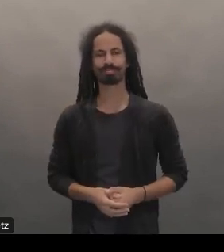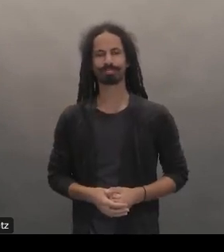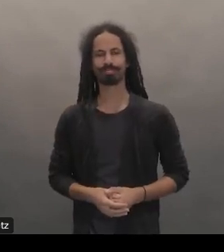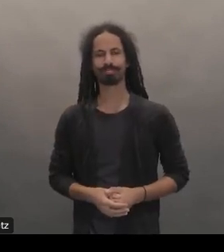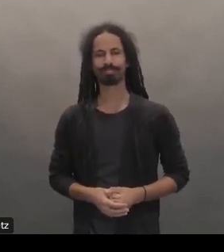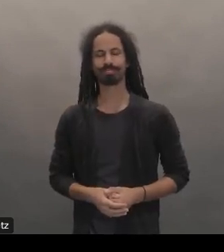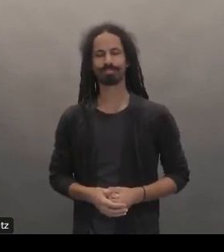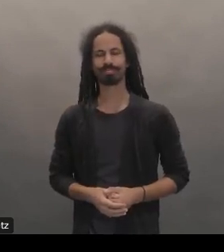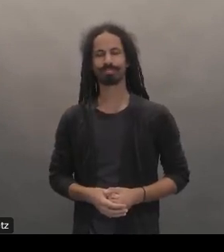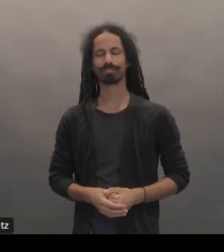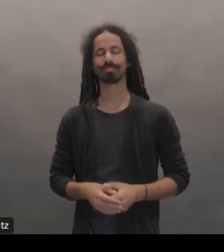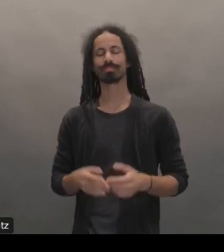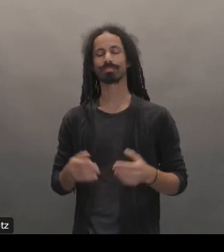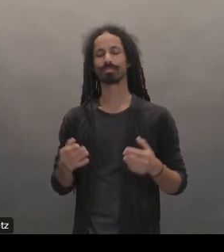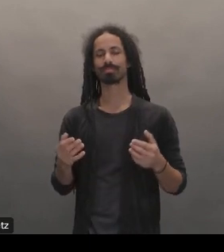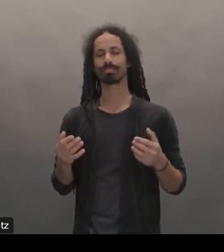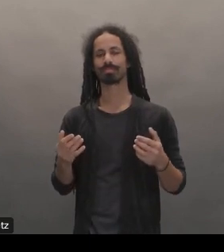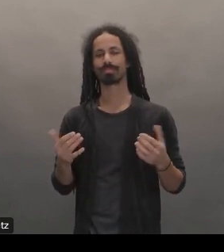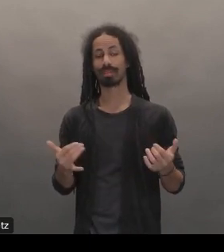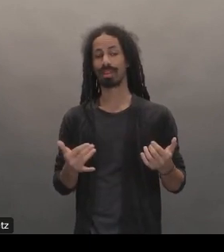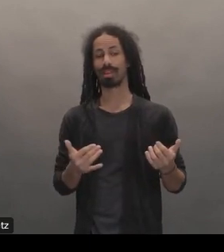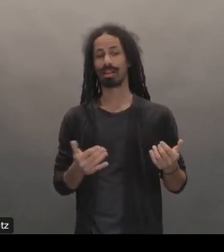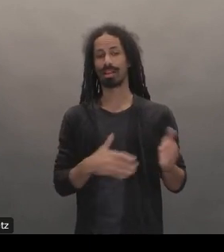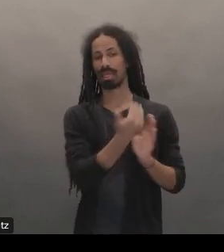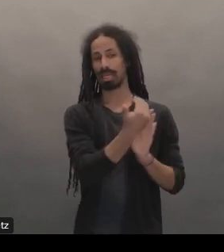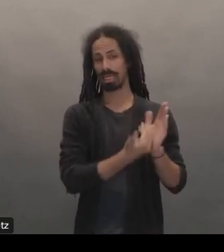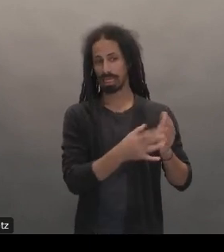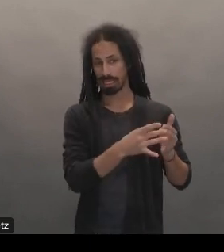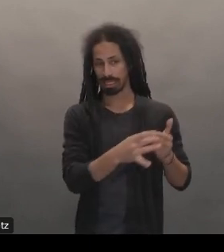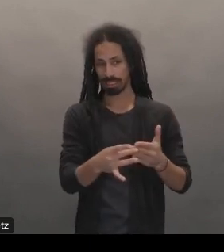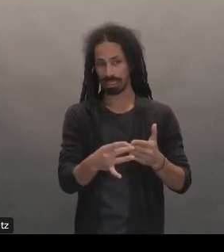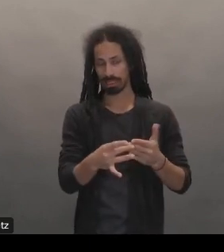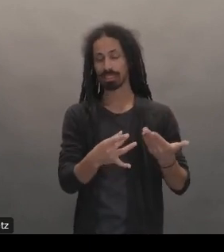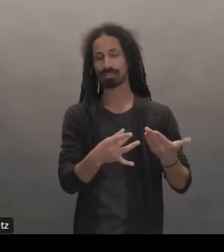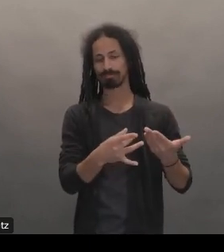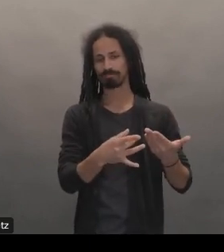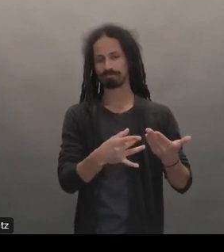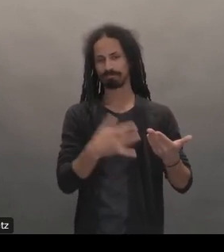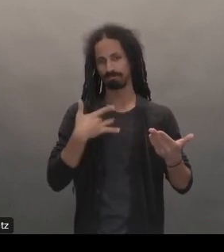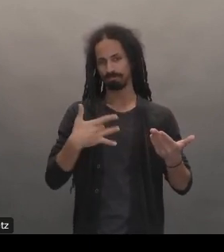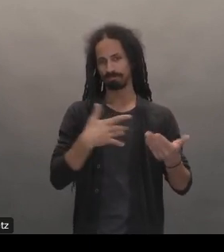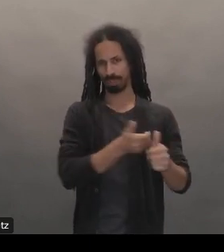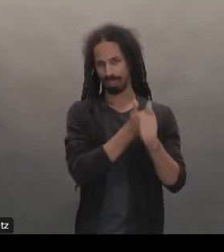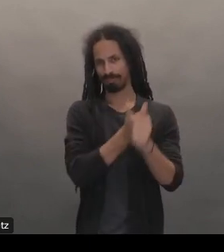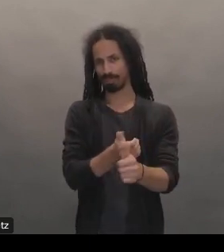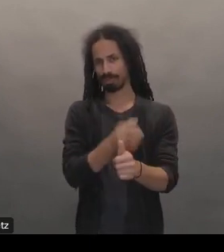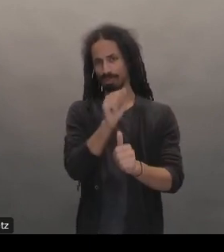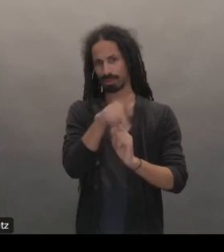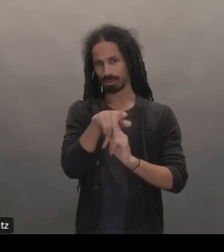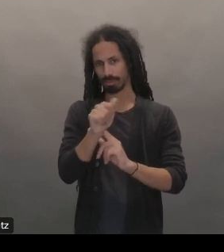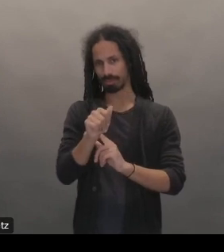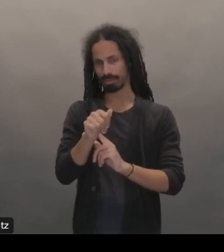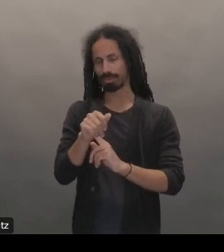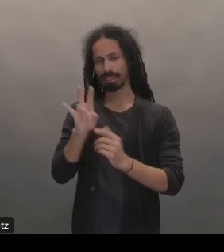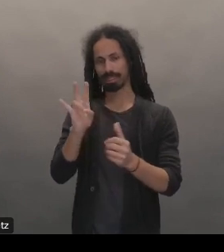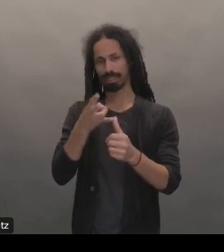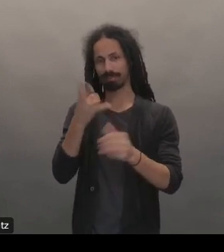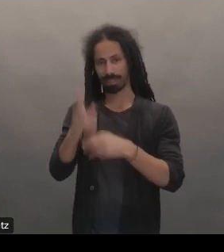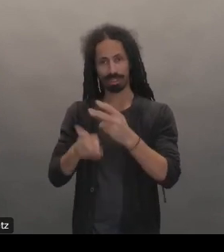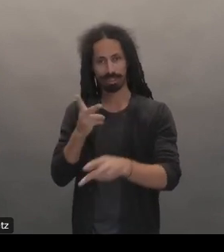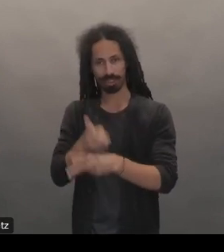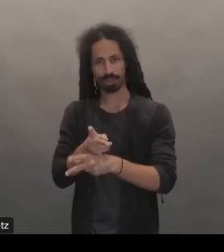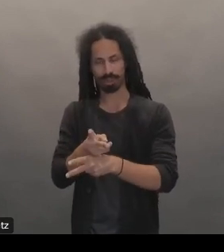Now, while the guidelines in this presentation all follow the APA 7th edition, that is what we are teaching and sharing with you